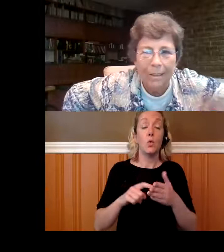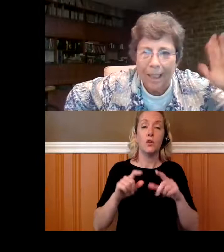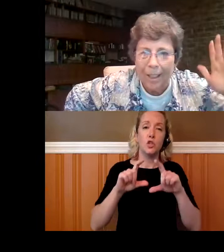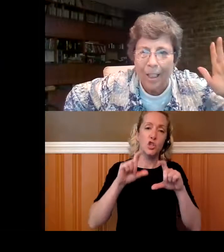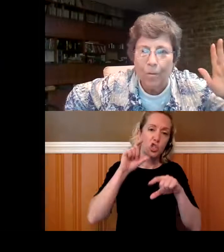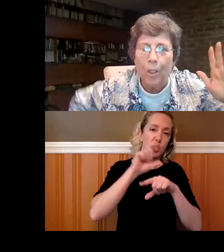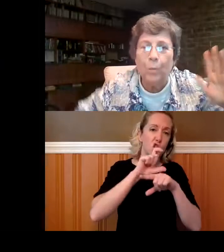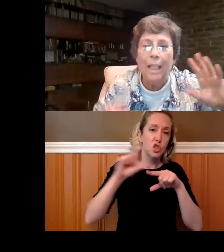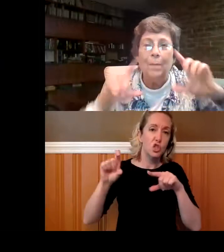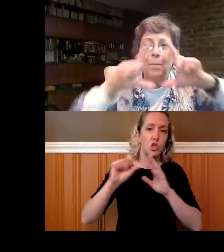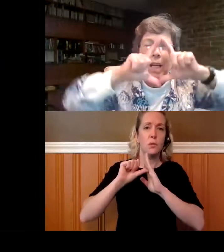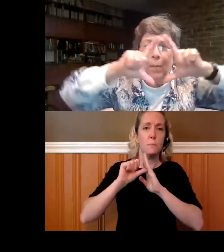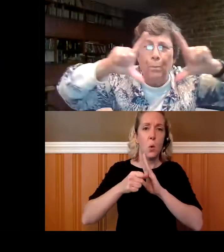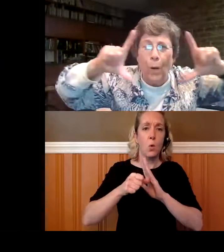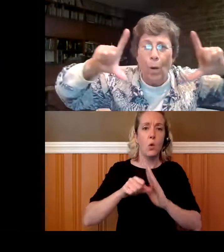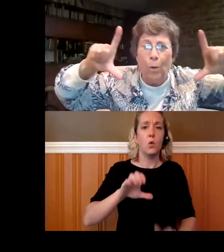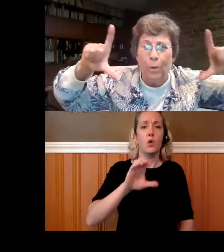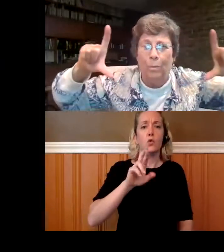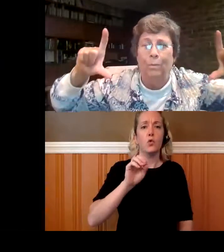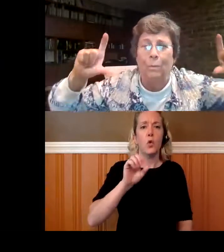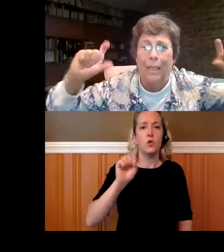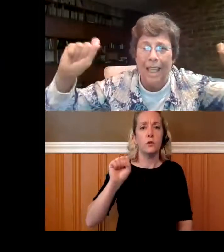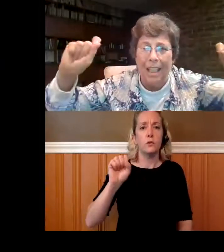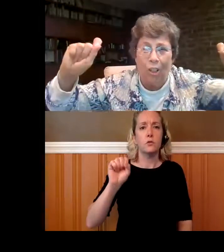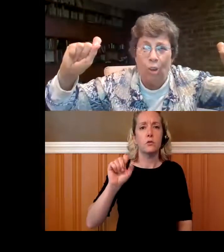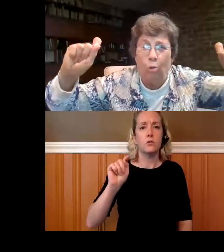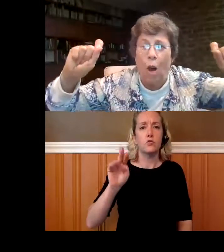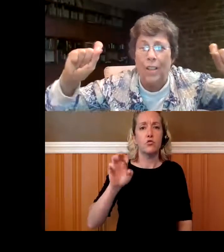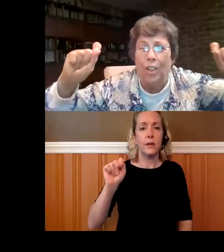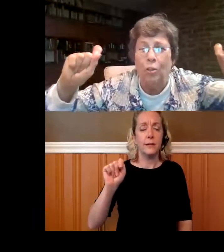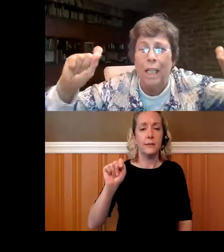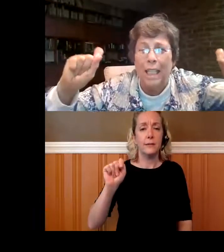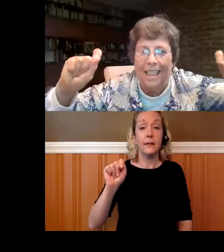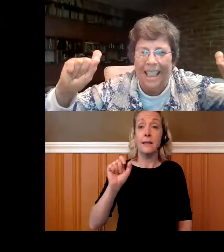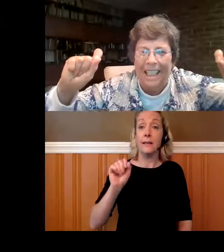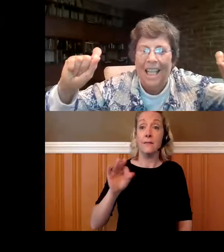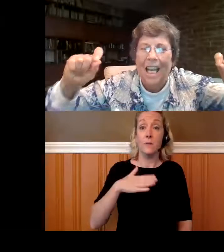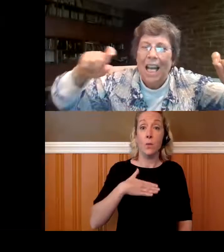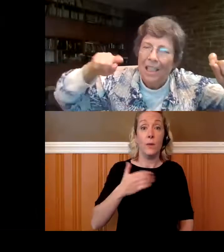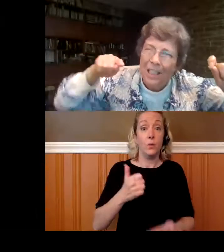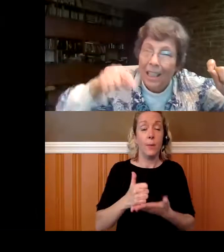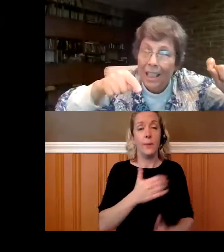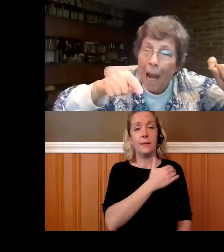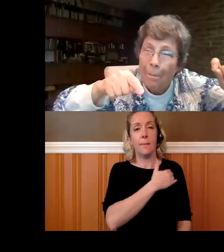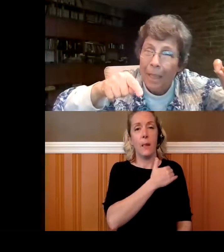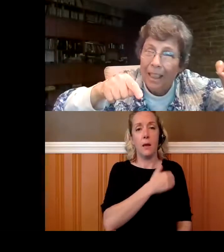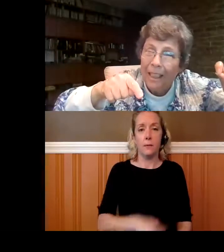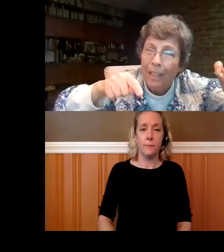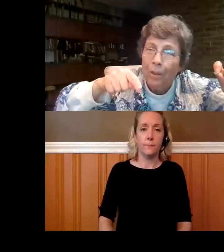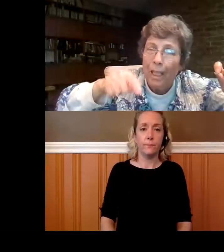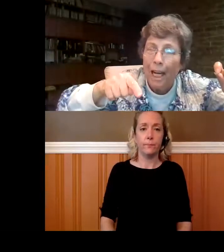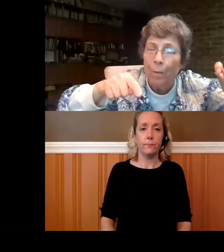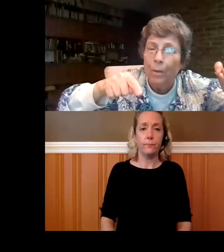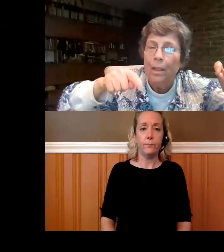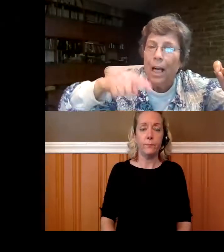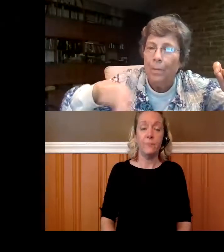things, cross street, tap me if you can help. I'm deaf and blind. The first cards that came out didn't say